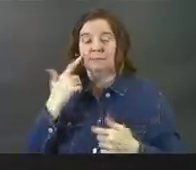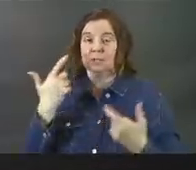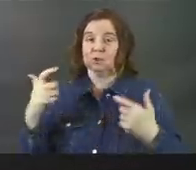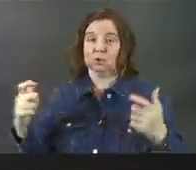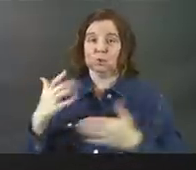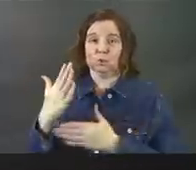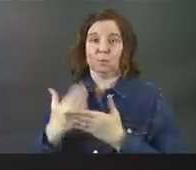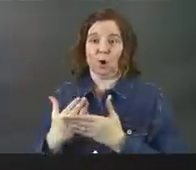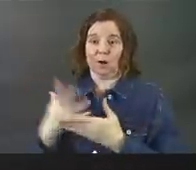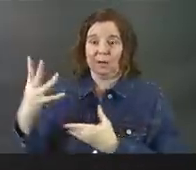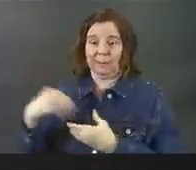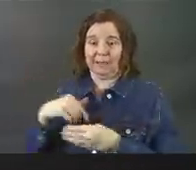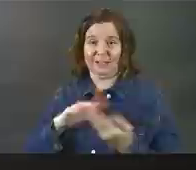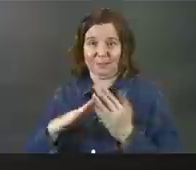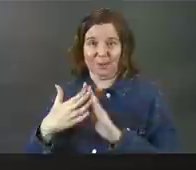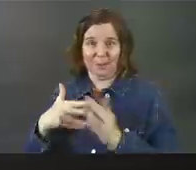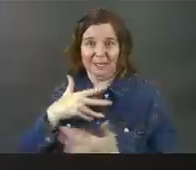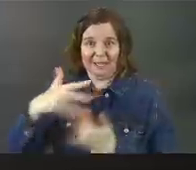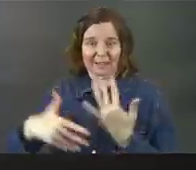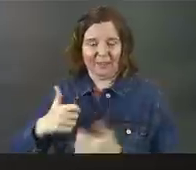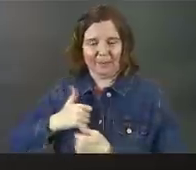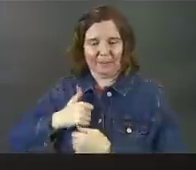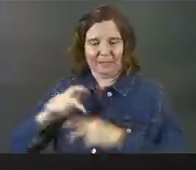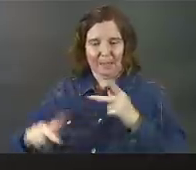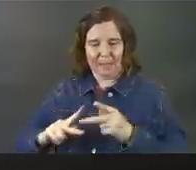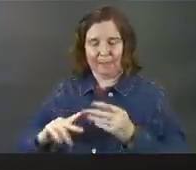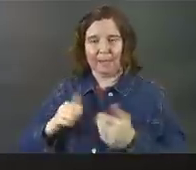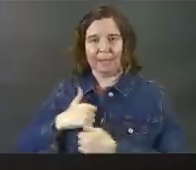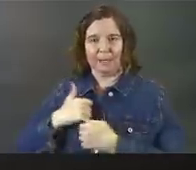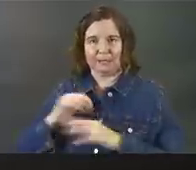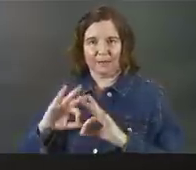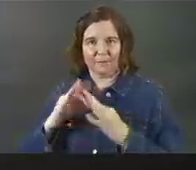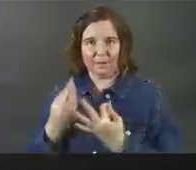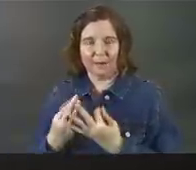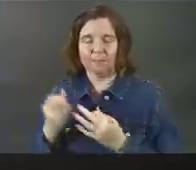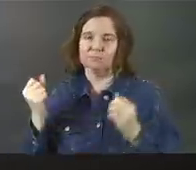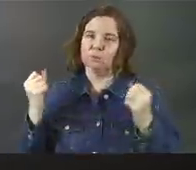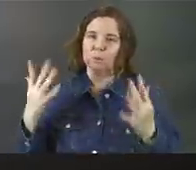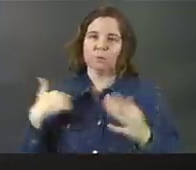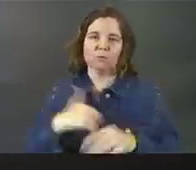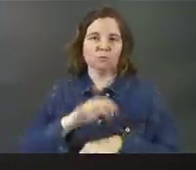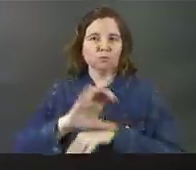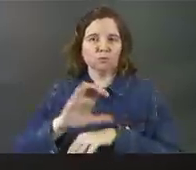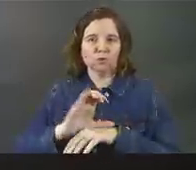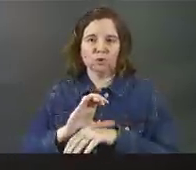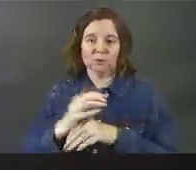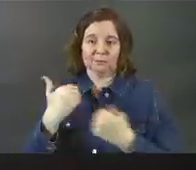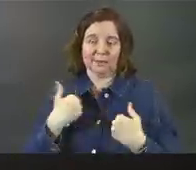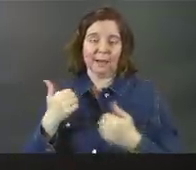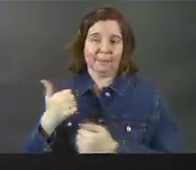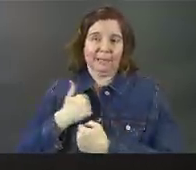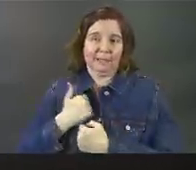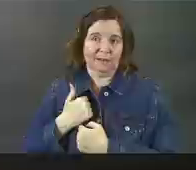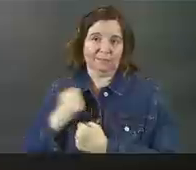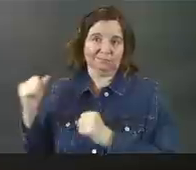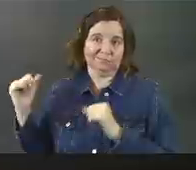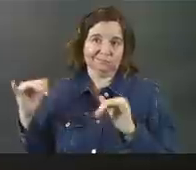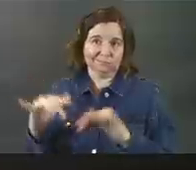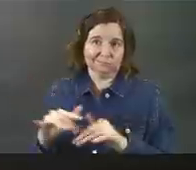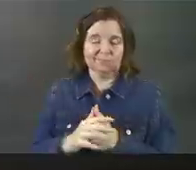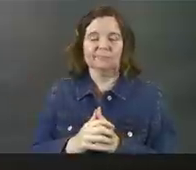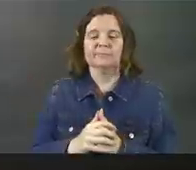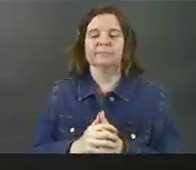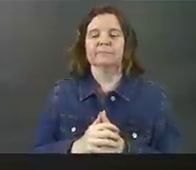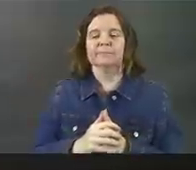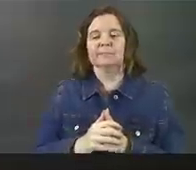it's a huge part of being in this community, our military people and military families. So much of our church is made up of military people and military